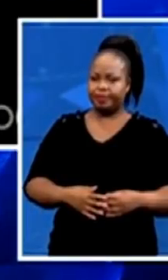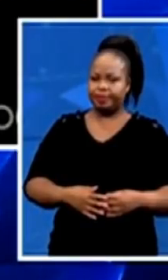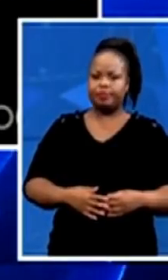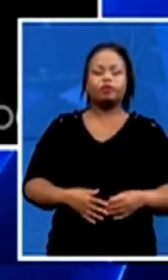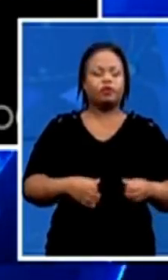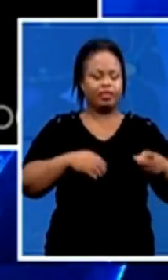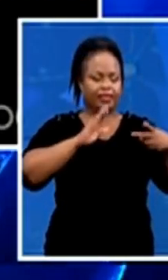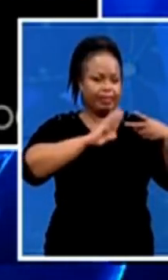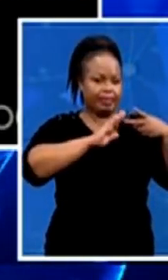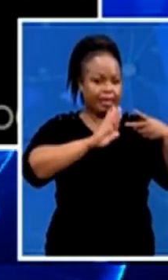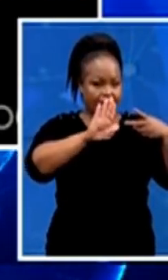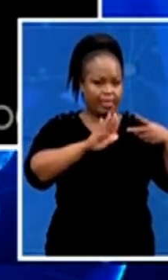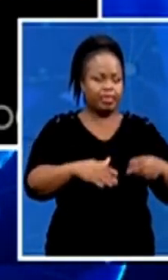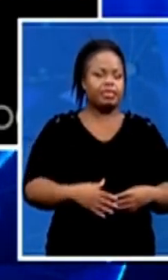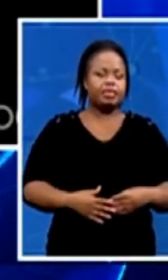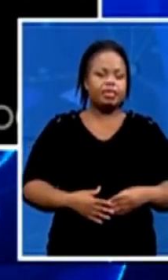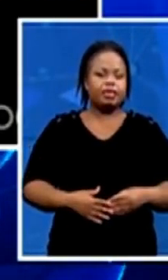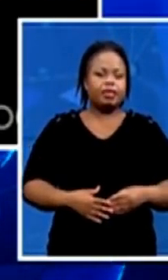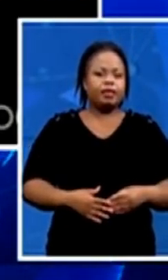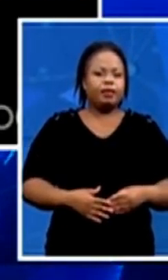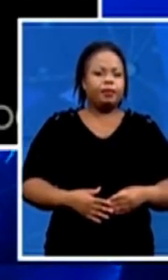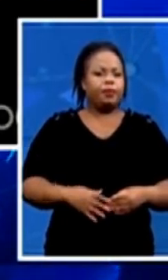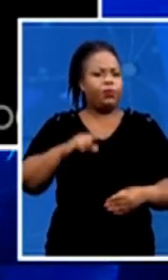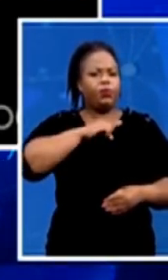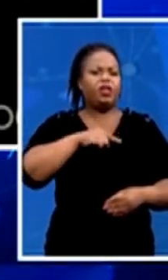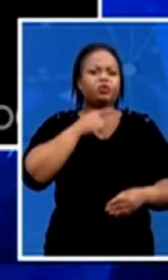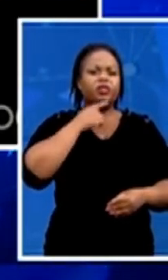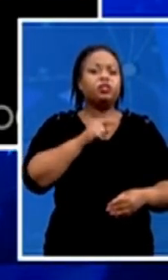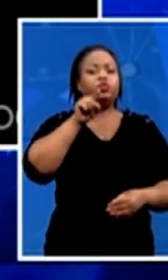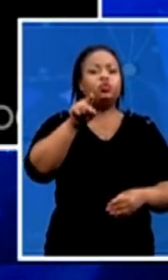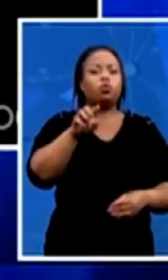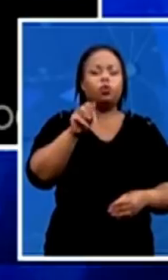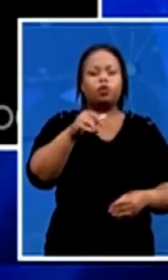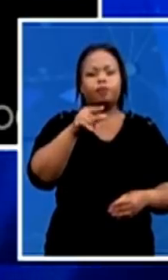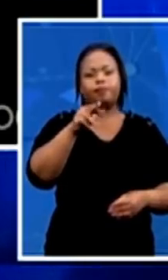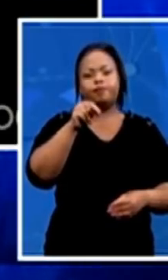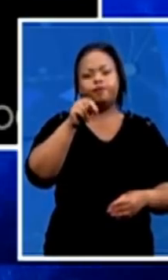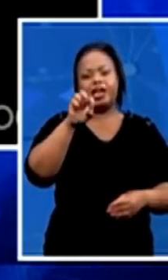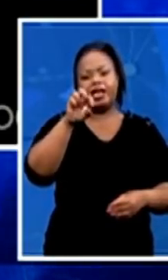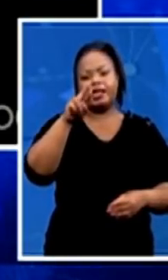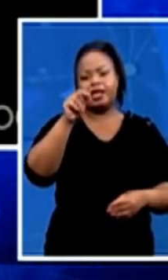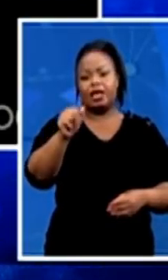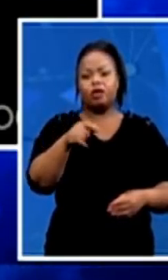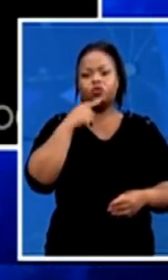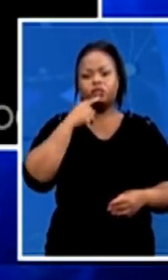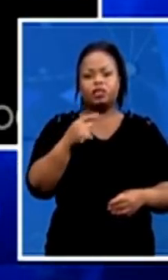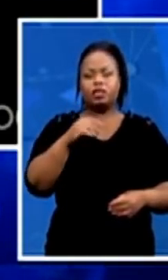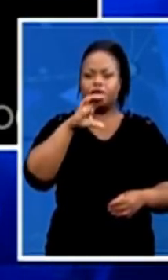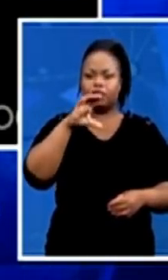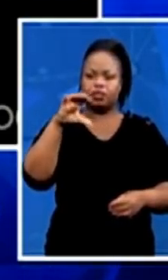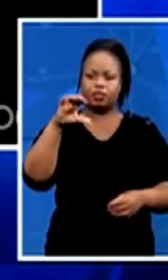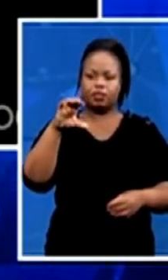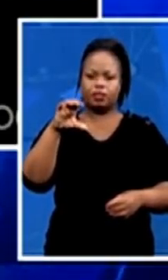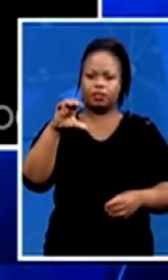this case that both you and Mr. Ngowana cite, and the SCA that gave judgment 2 days after ours. The De